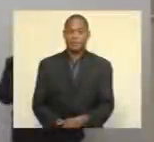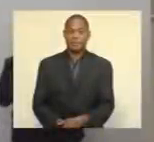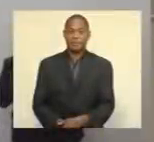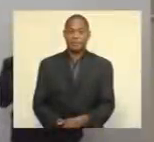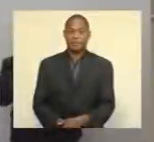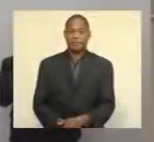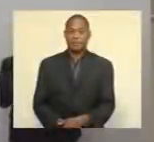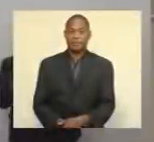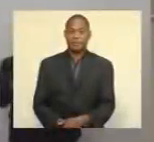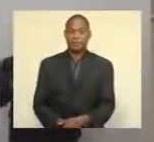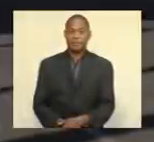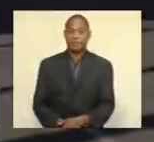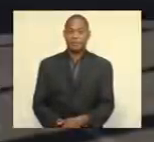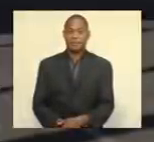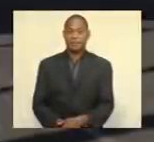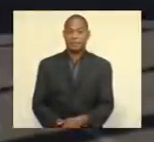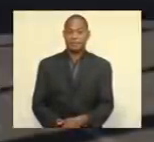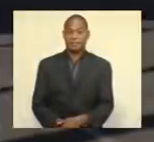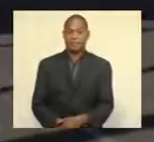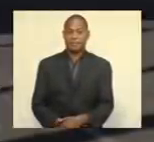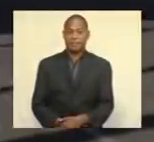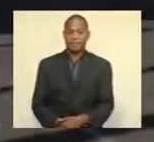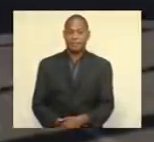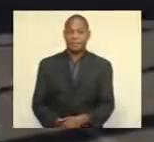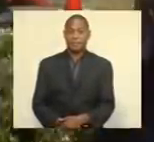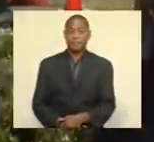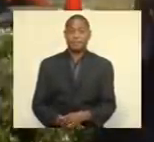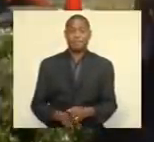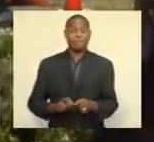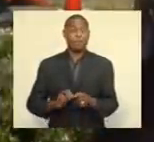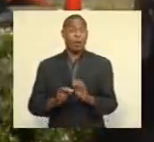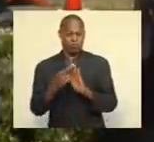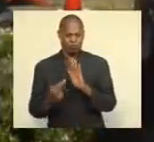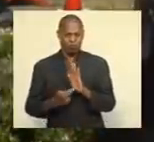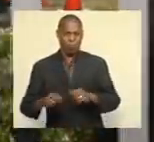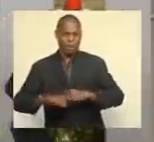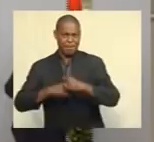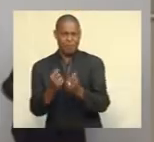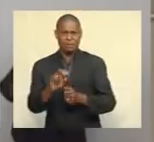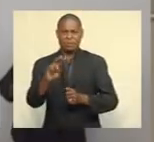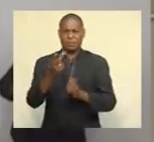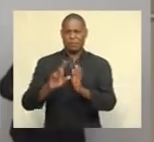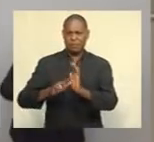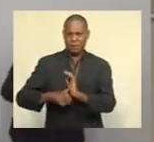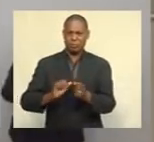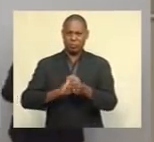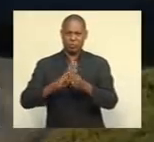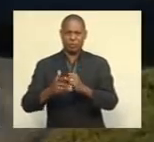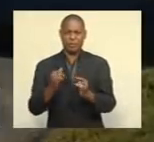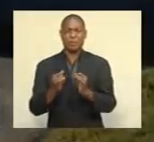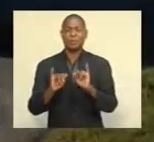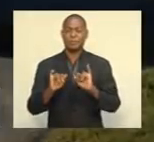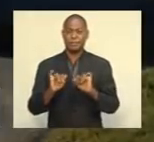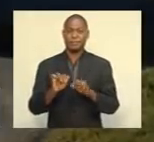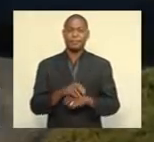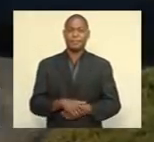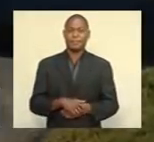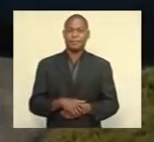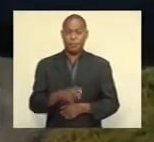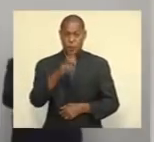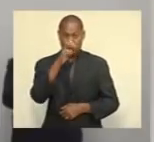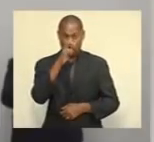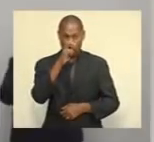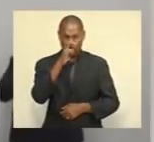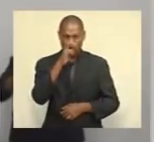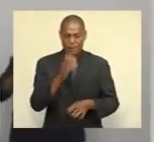She had an interaction with the soldier. Protocol breach blamed for second COVID-19 case. Reactivating that network. Stringent measures